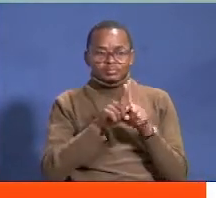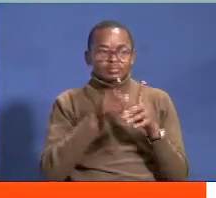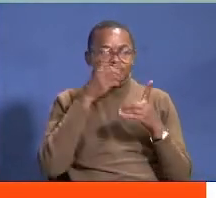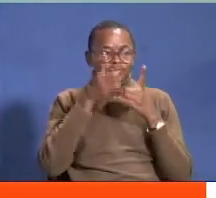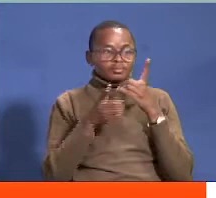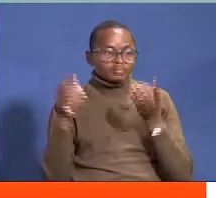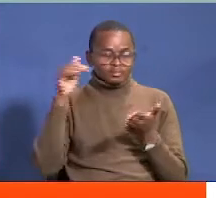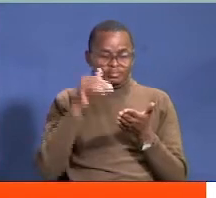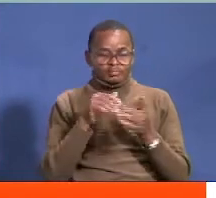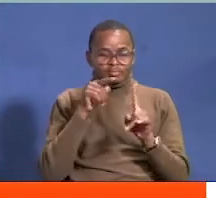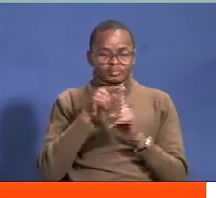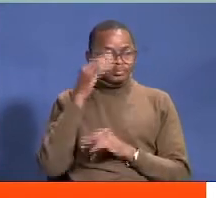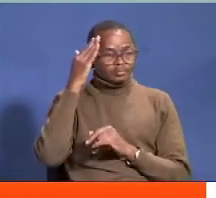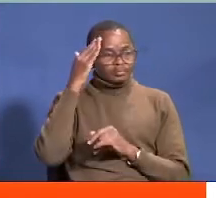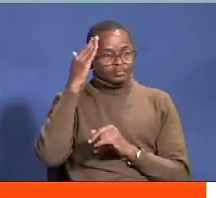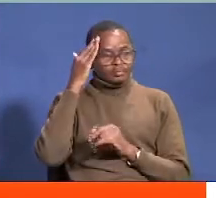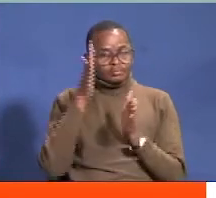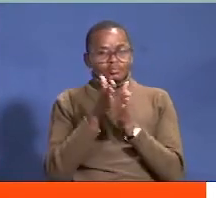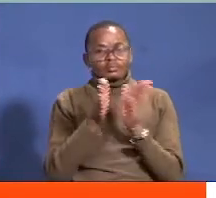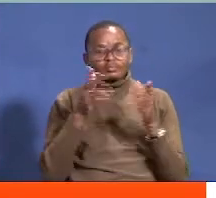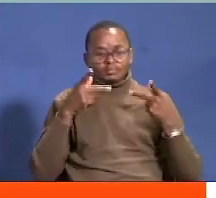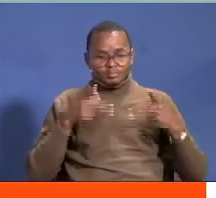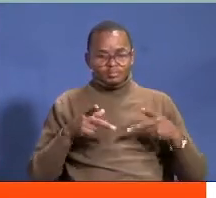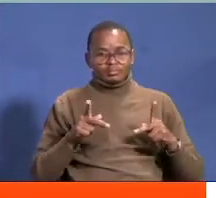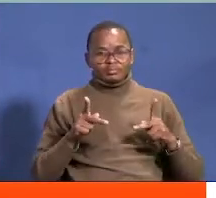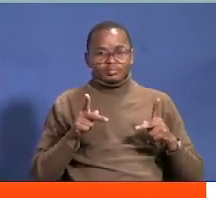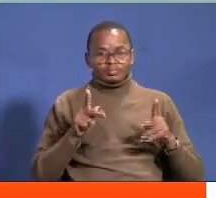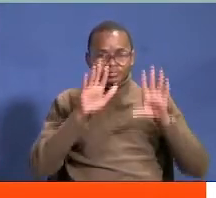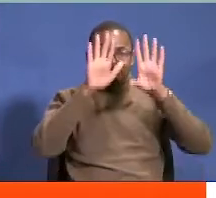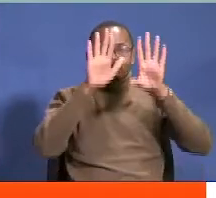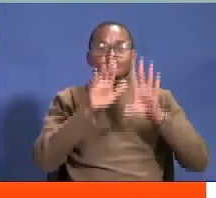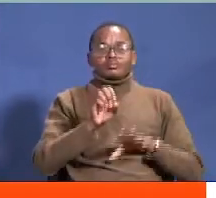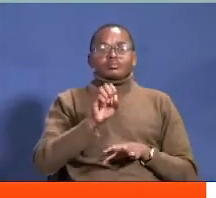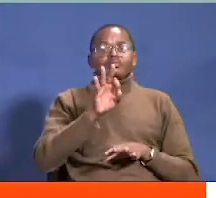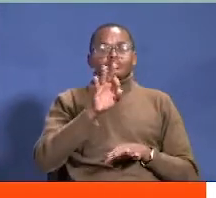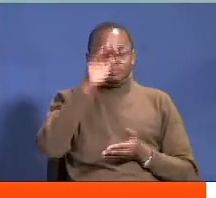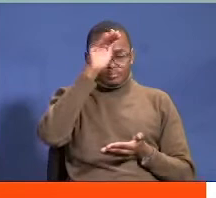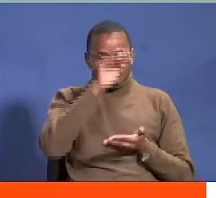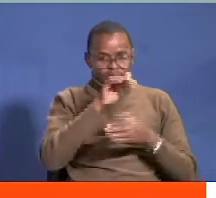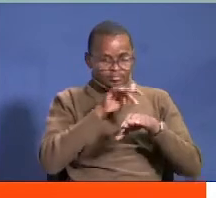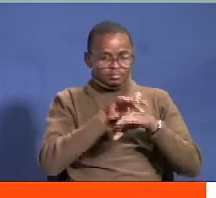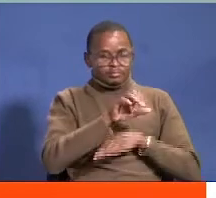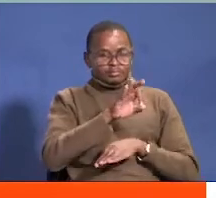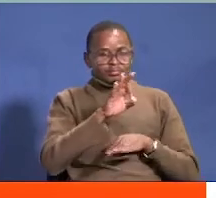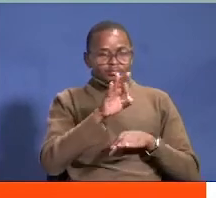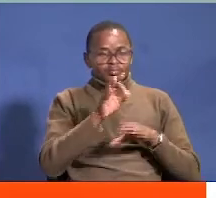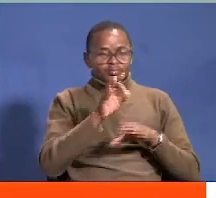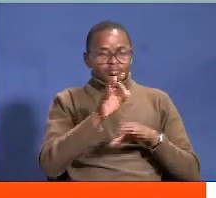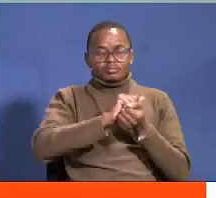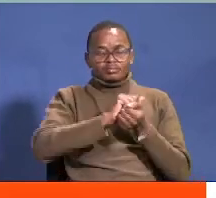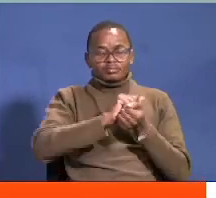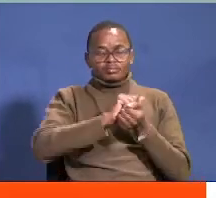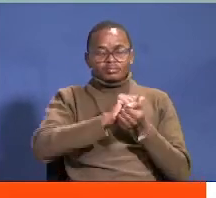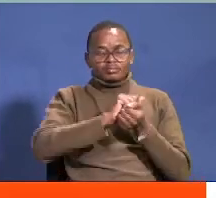again and again until the general population gets to know the importance of mitigating the effects of climate change. Yeah,